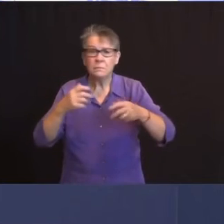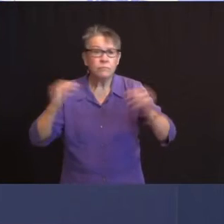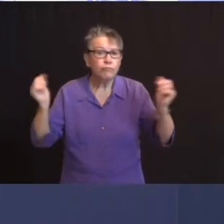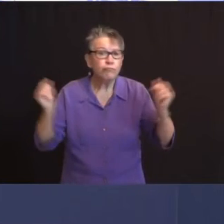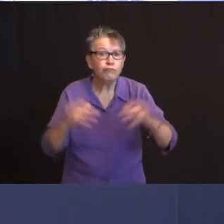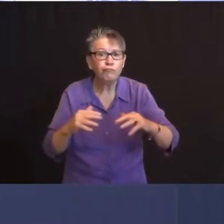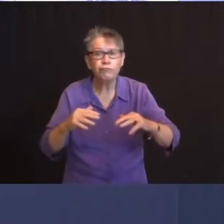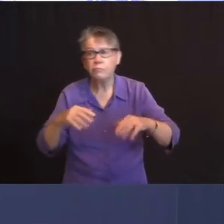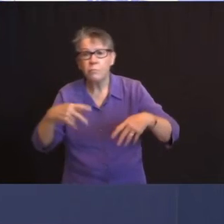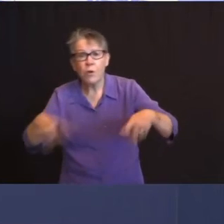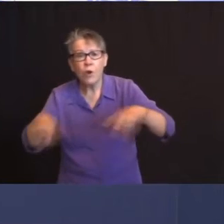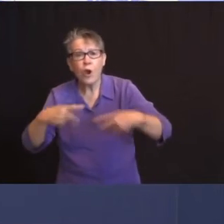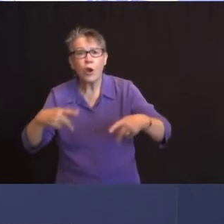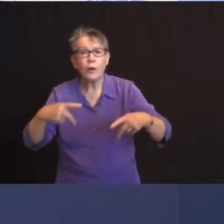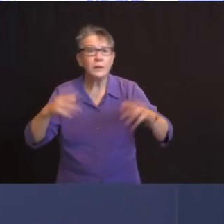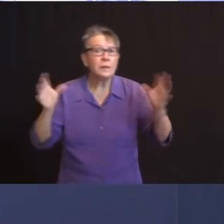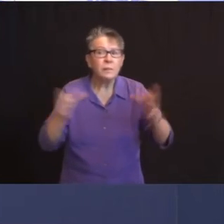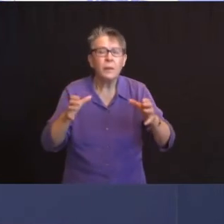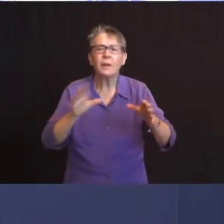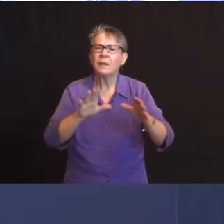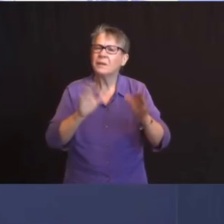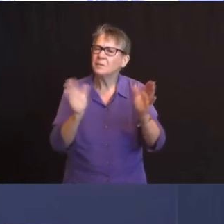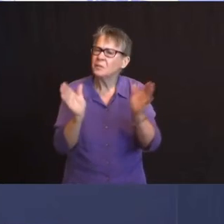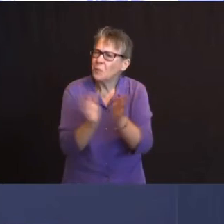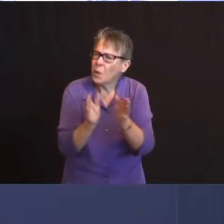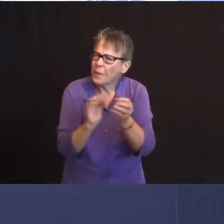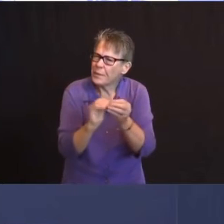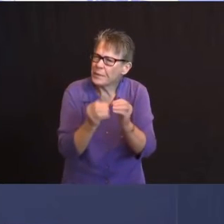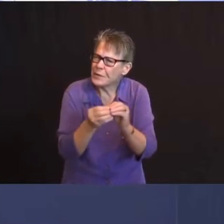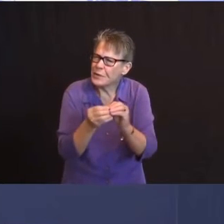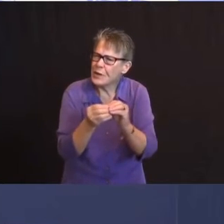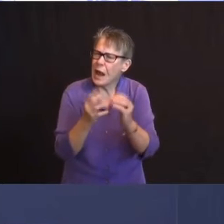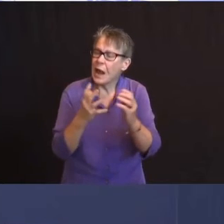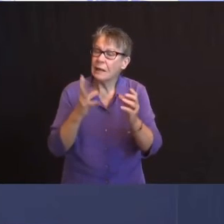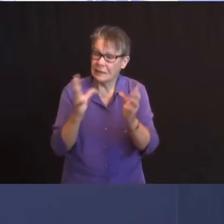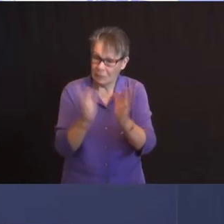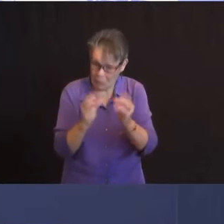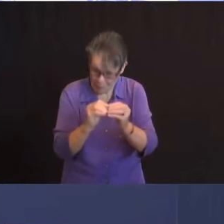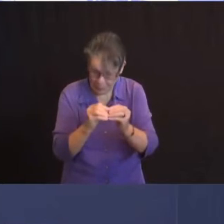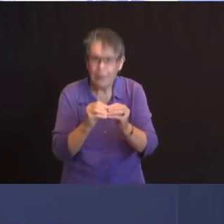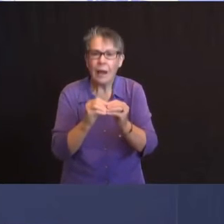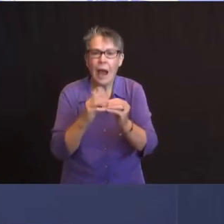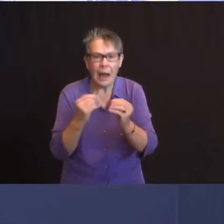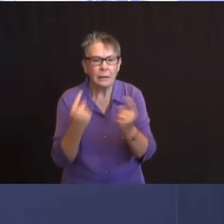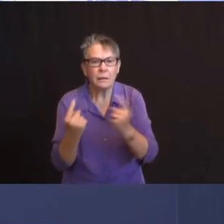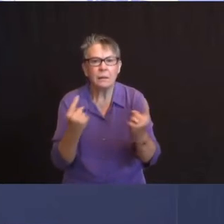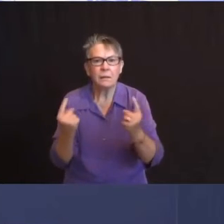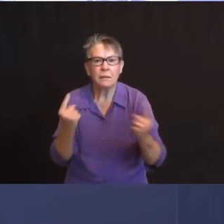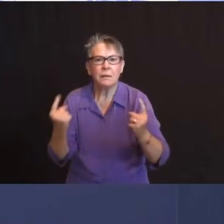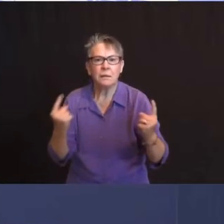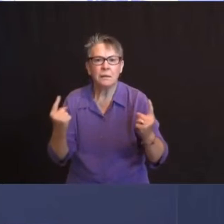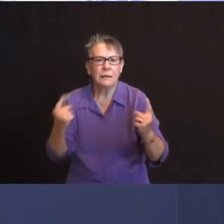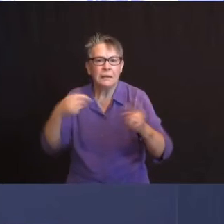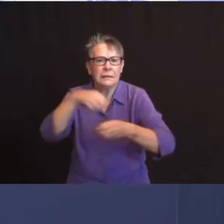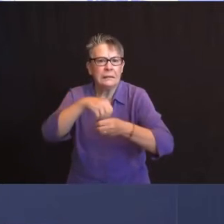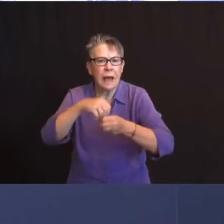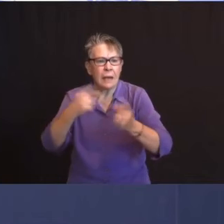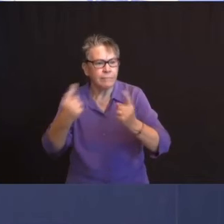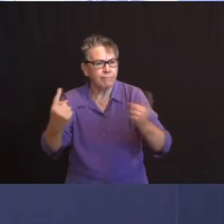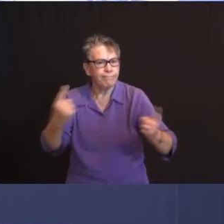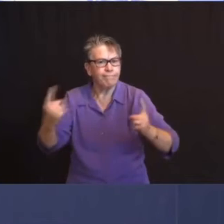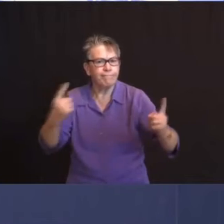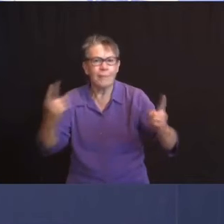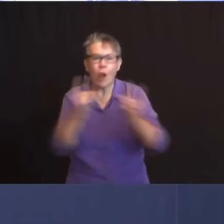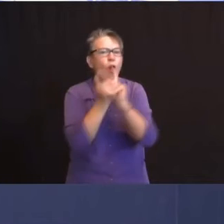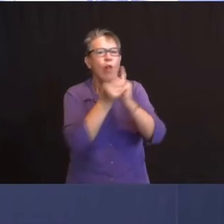distancing. Clean commonly touched areas often, and guests should wear masks when not eating or drinking.